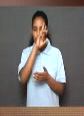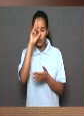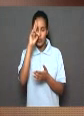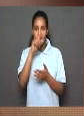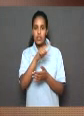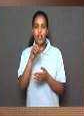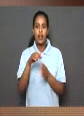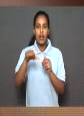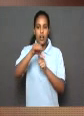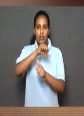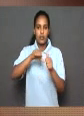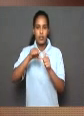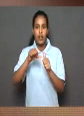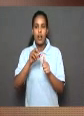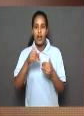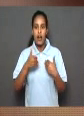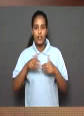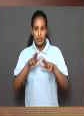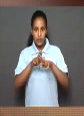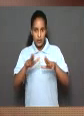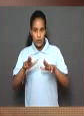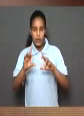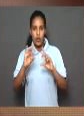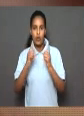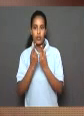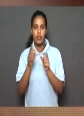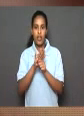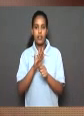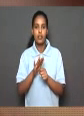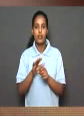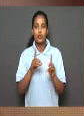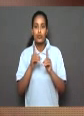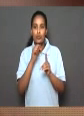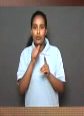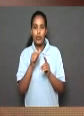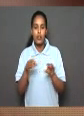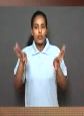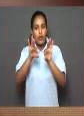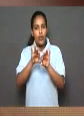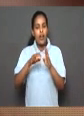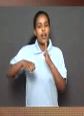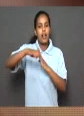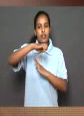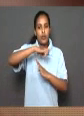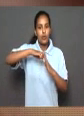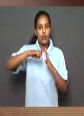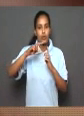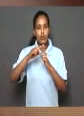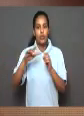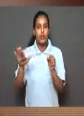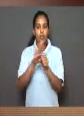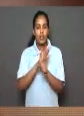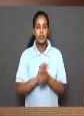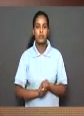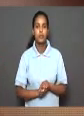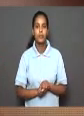is because their atoms have stable octets. They do not require electrons